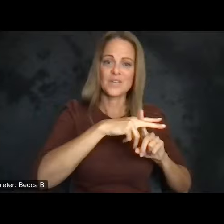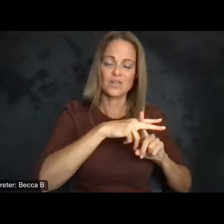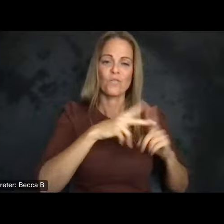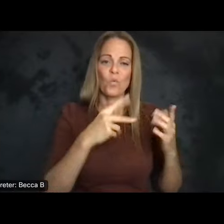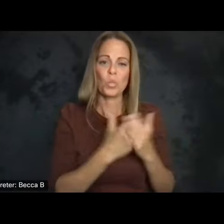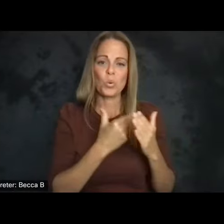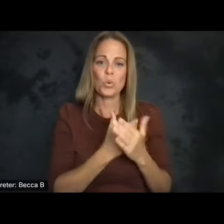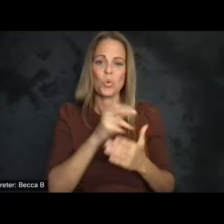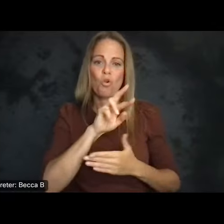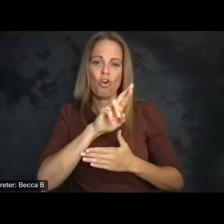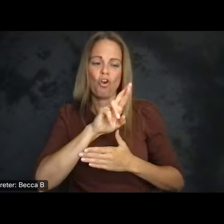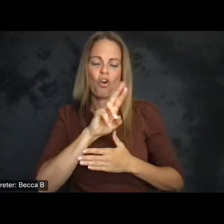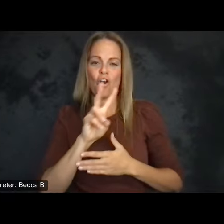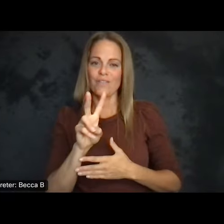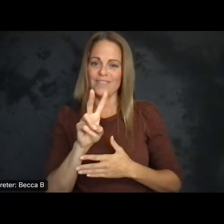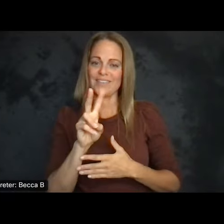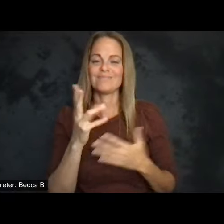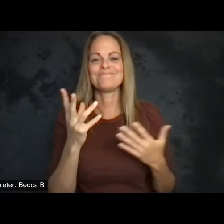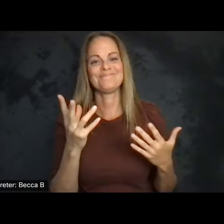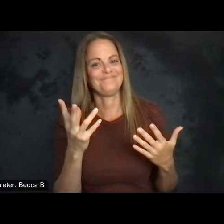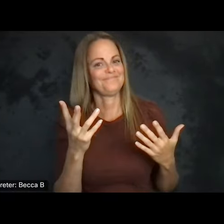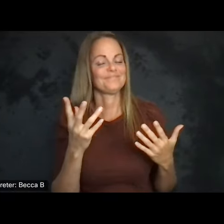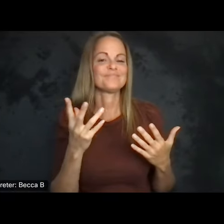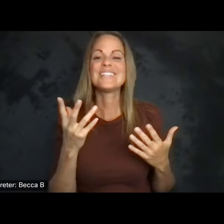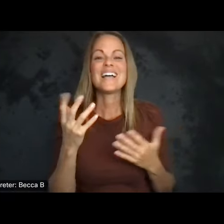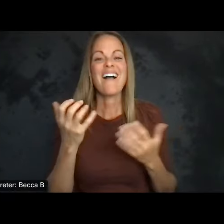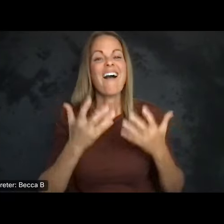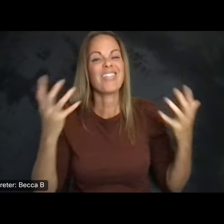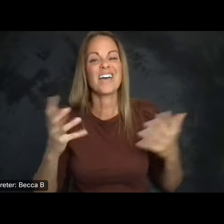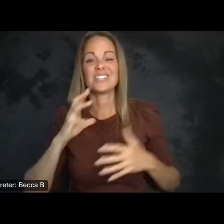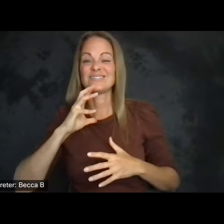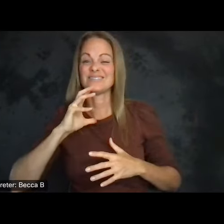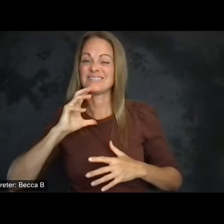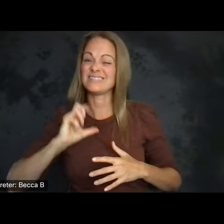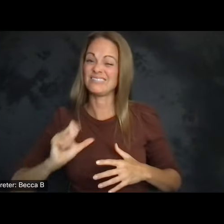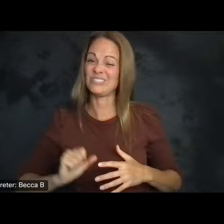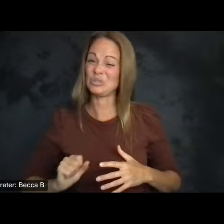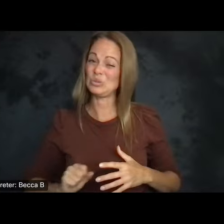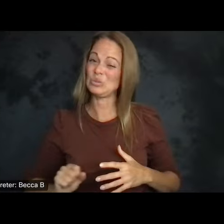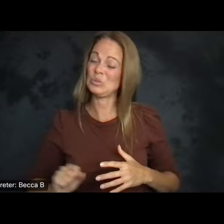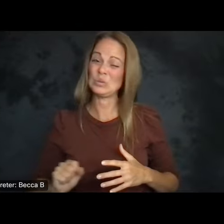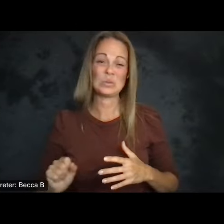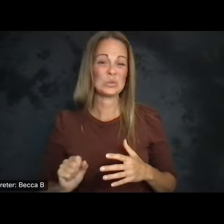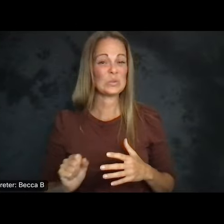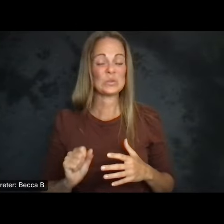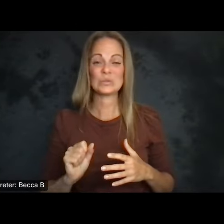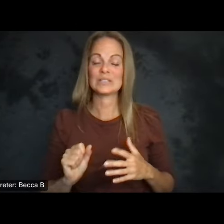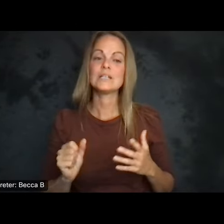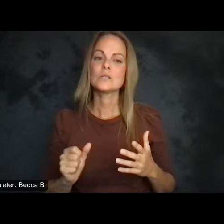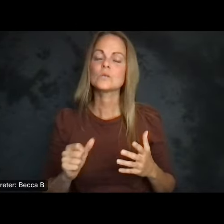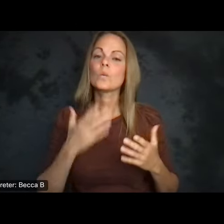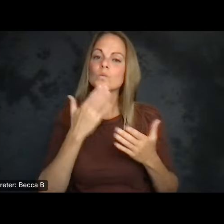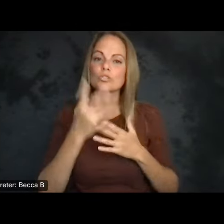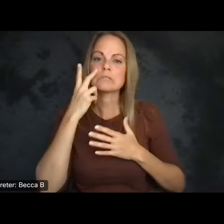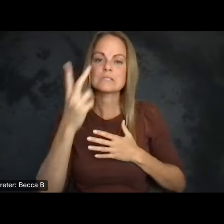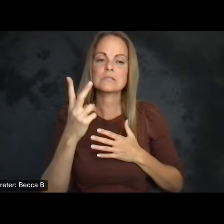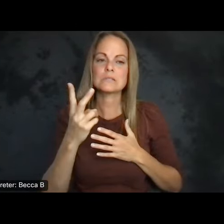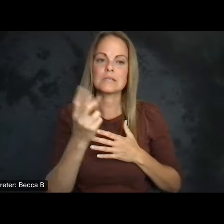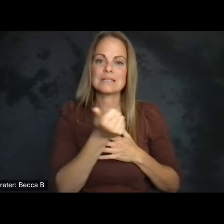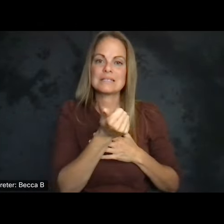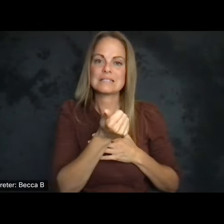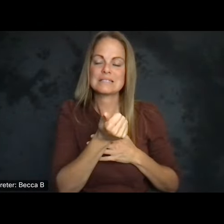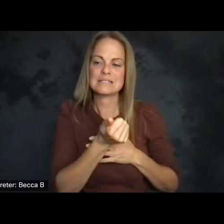them, they're just so outdated. So it was good to see you had several parks in line to get